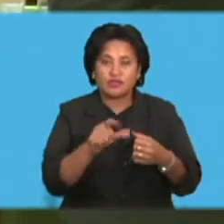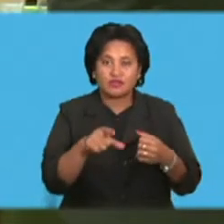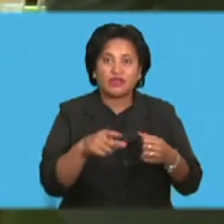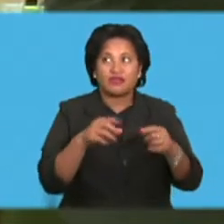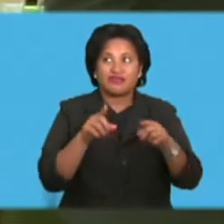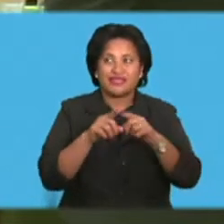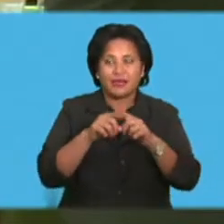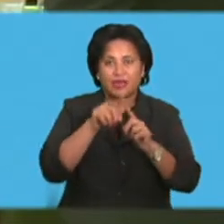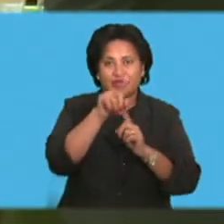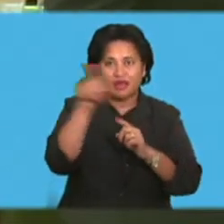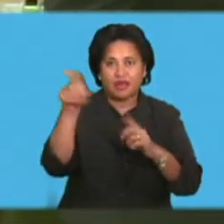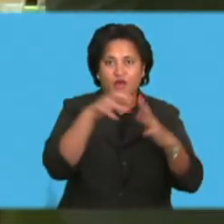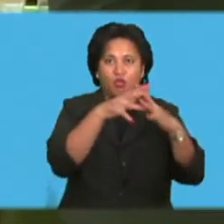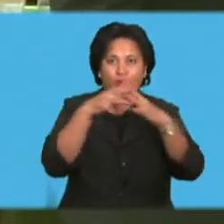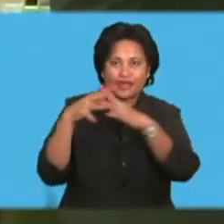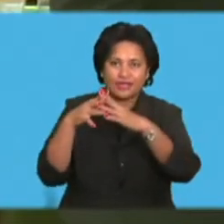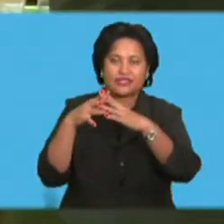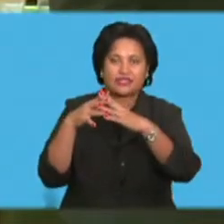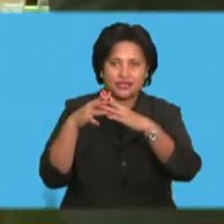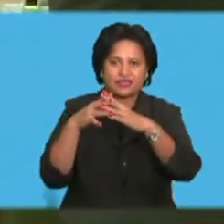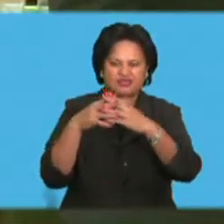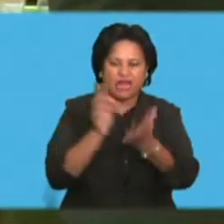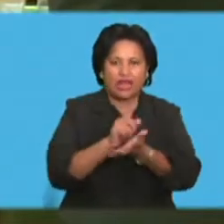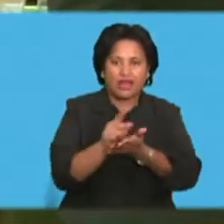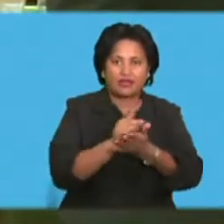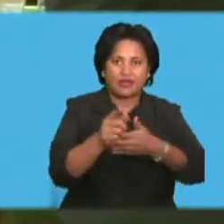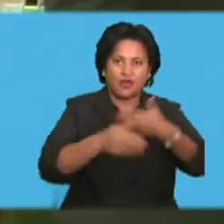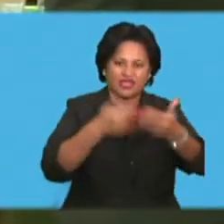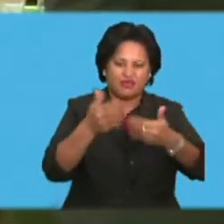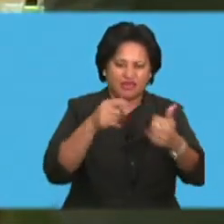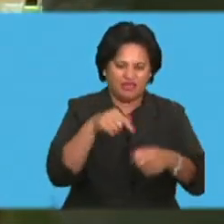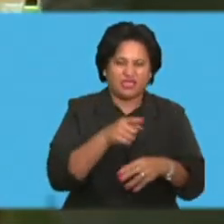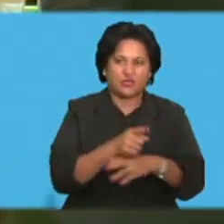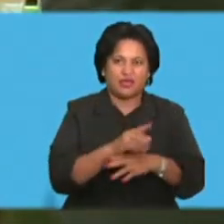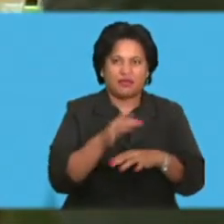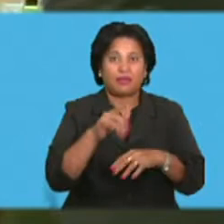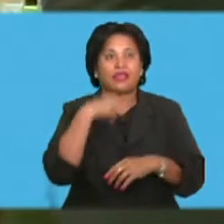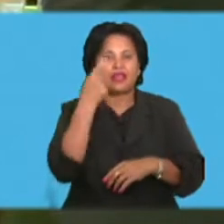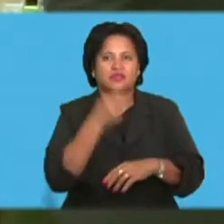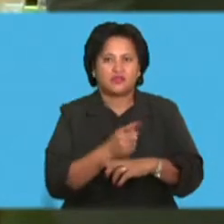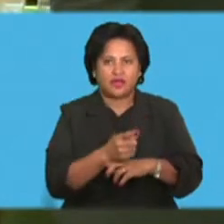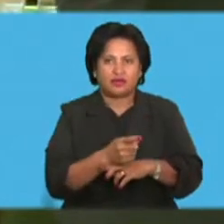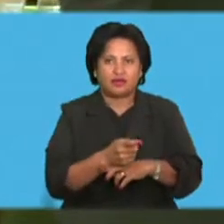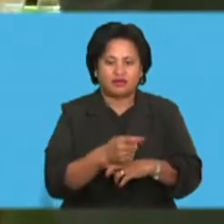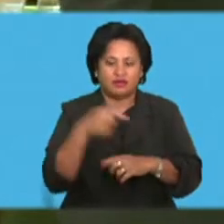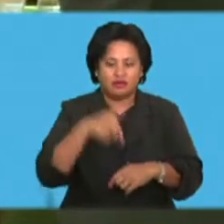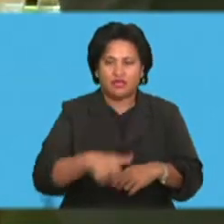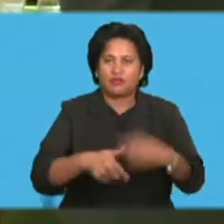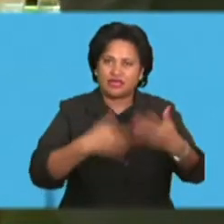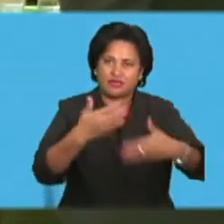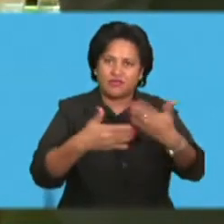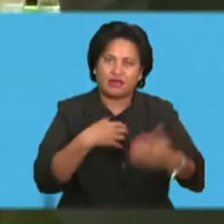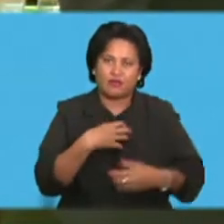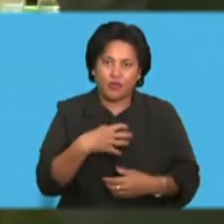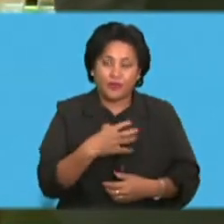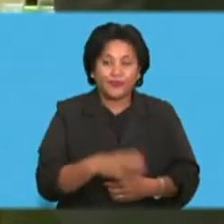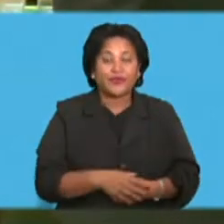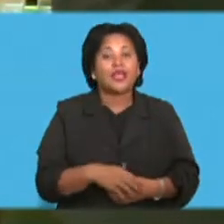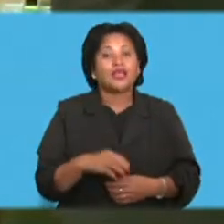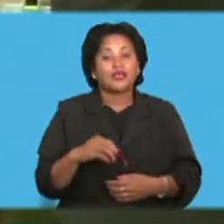I'm going to explain later on this week or next week, Madam Speaker. So, Madam Speaker,